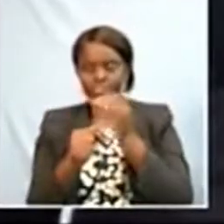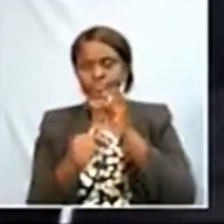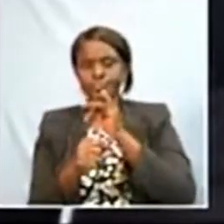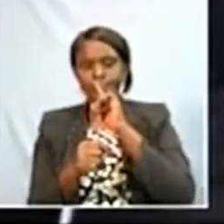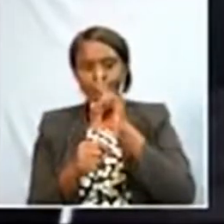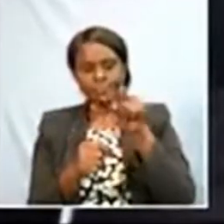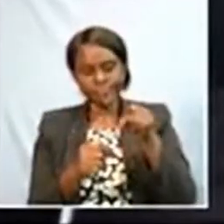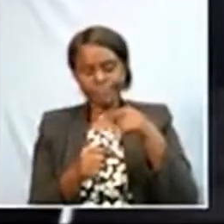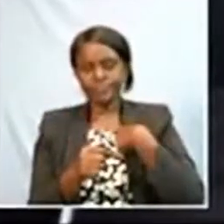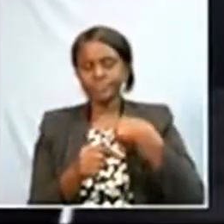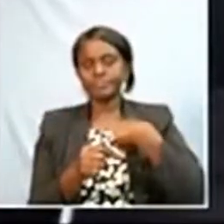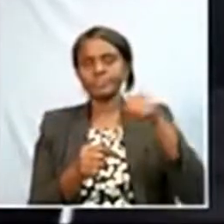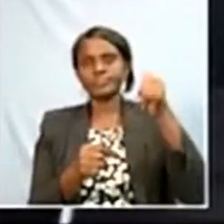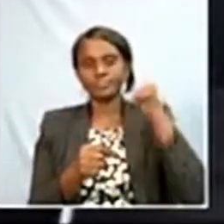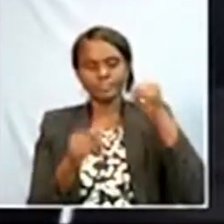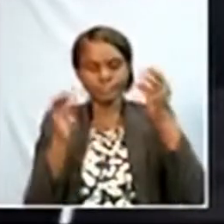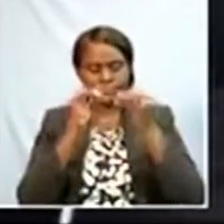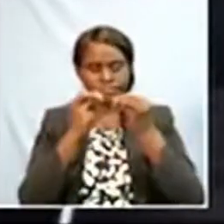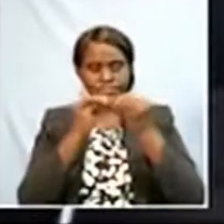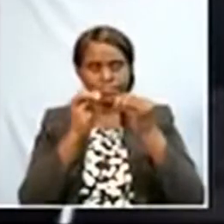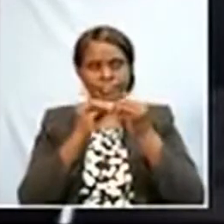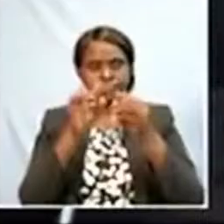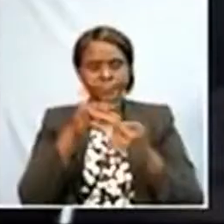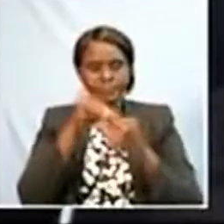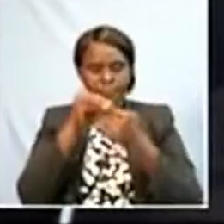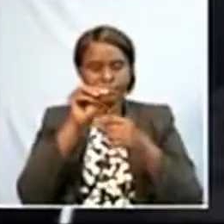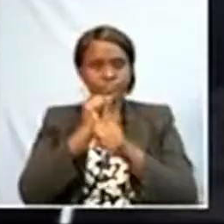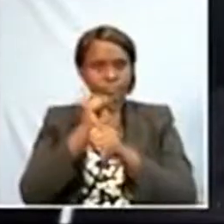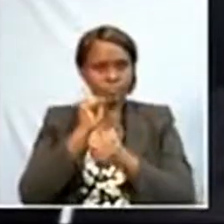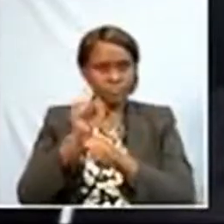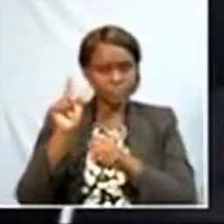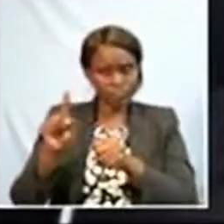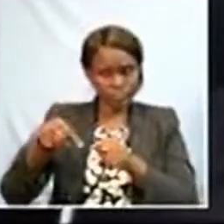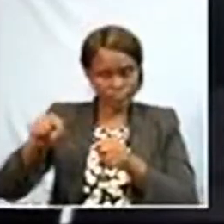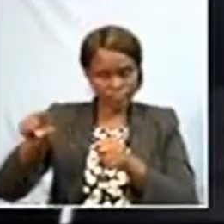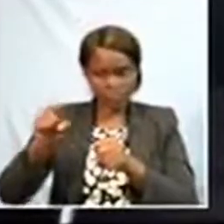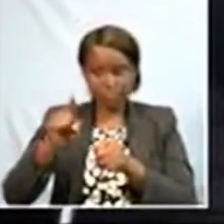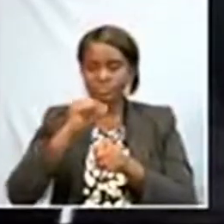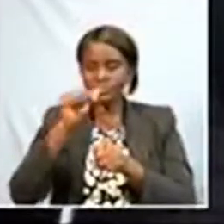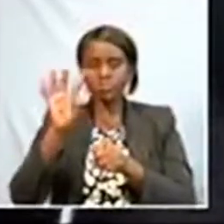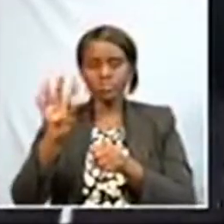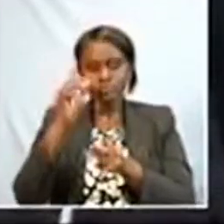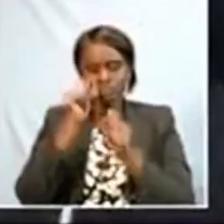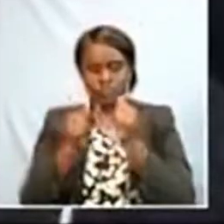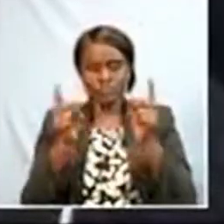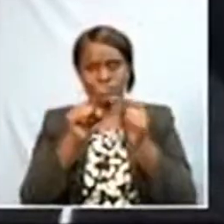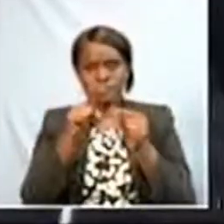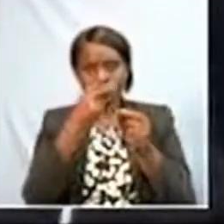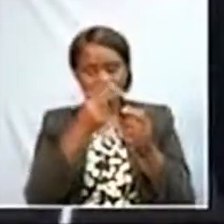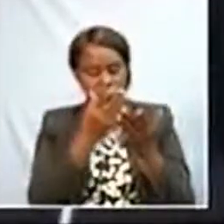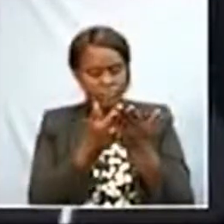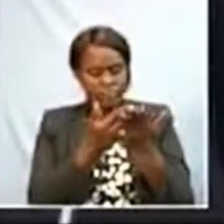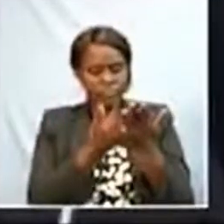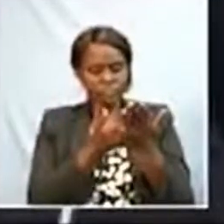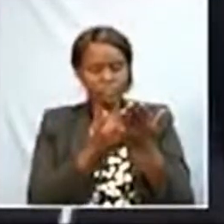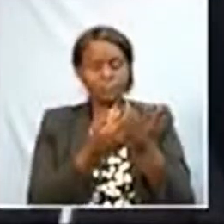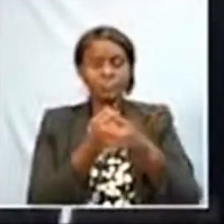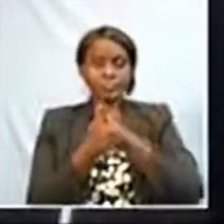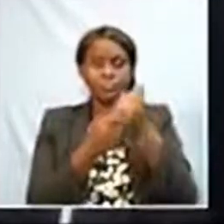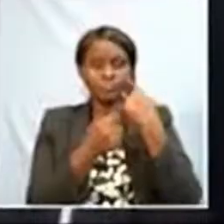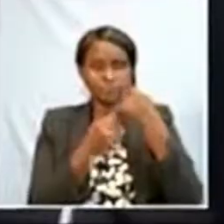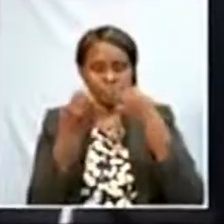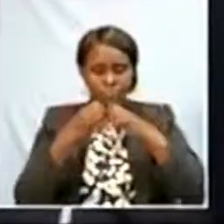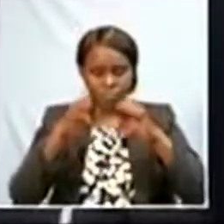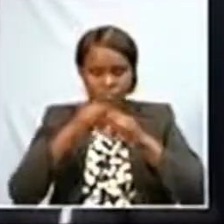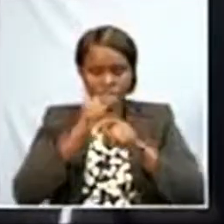I dispute, more especially on work in progress. They are not 4, because when you look at those that were even